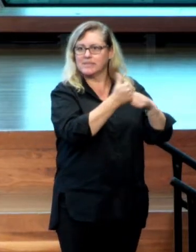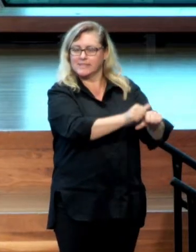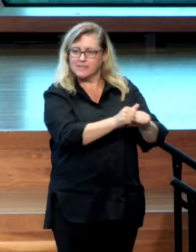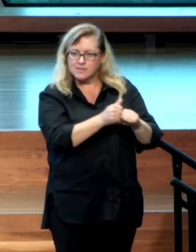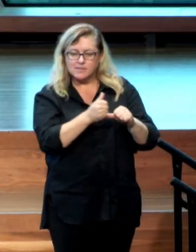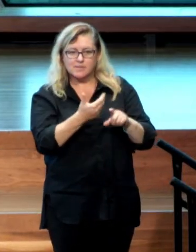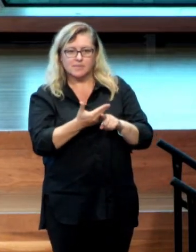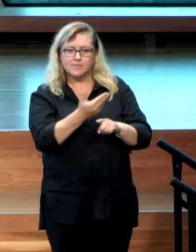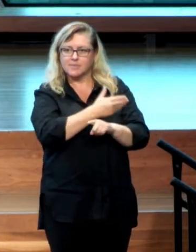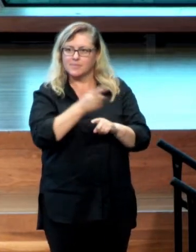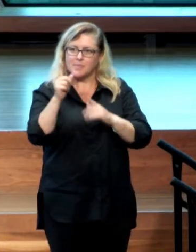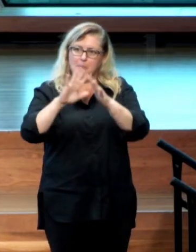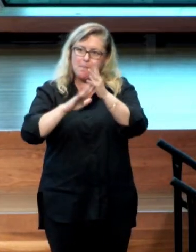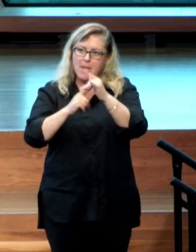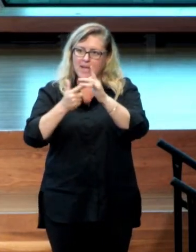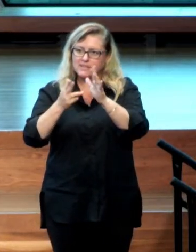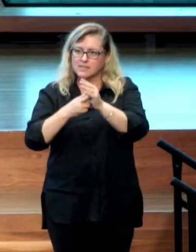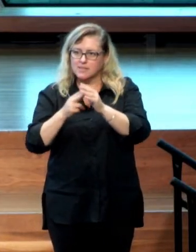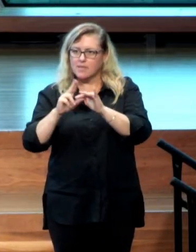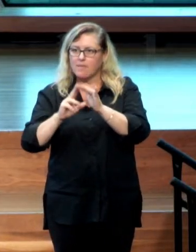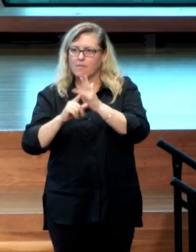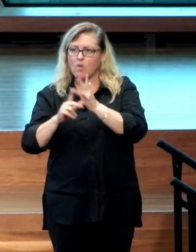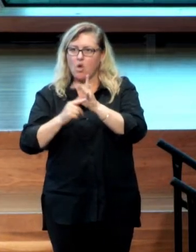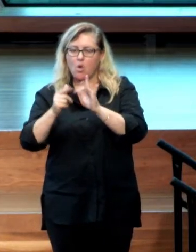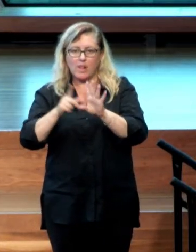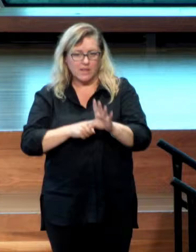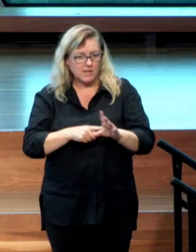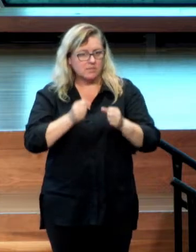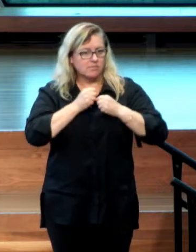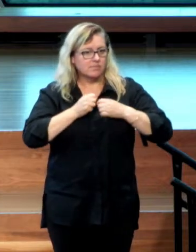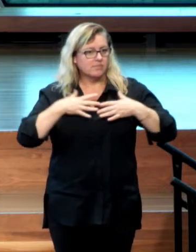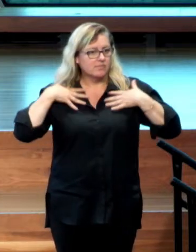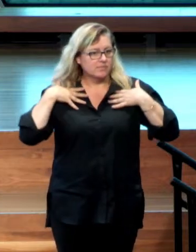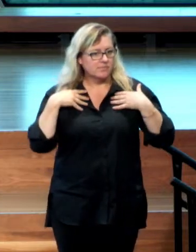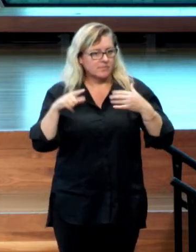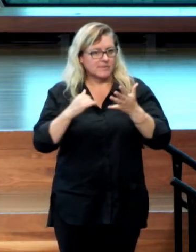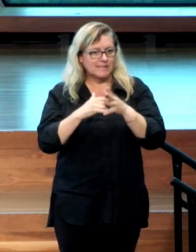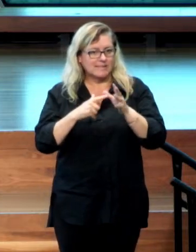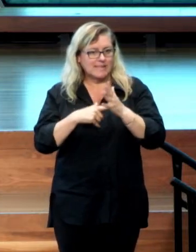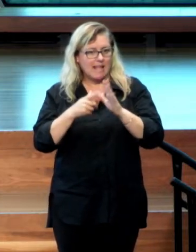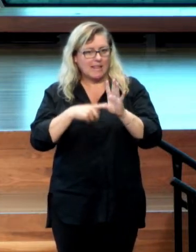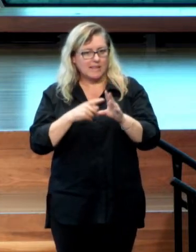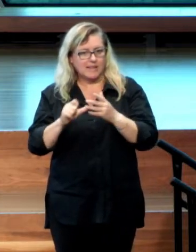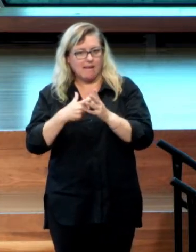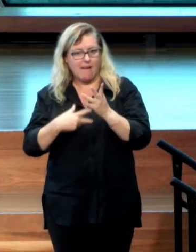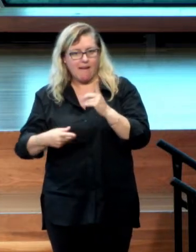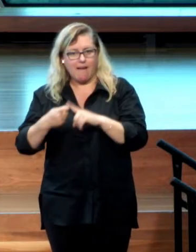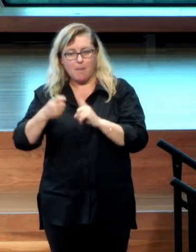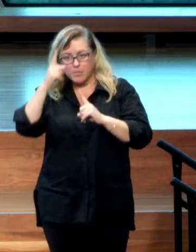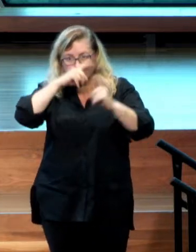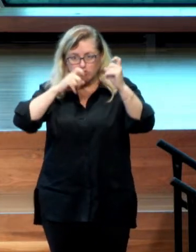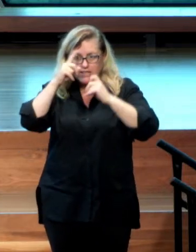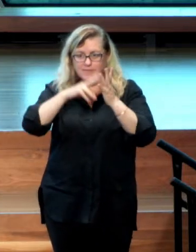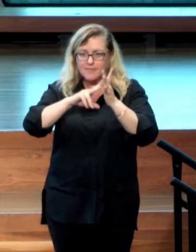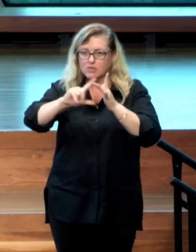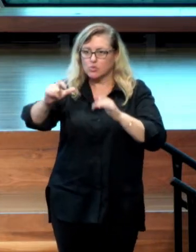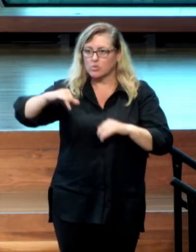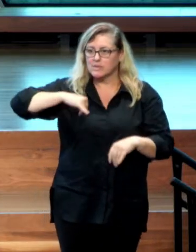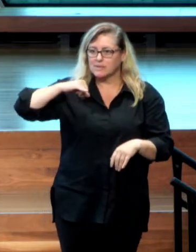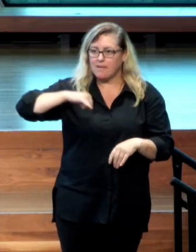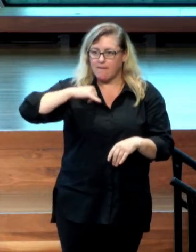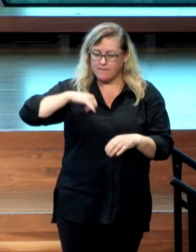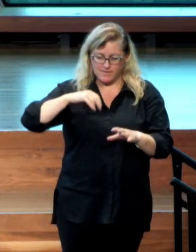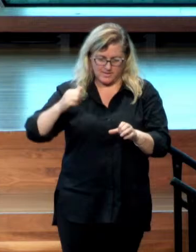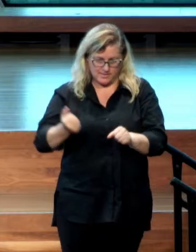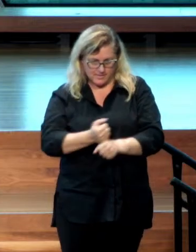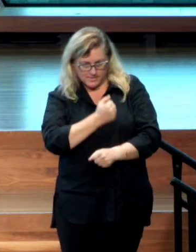Creative Industries Minister Martin Foley, the Lord Mayor of Melbourne, Sally Capp, and all the staff at Creative Victoria. They work tirelessly to make